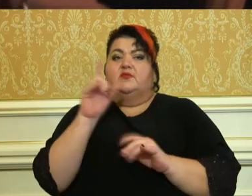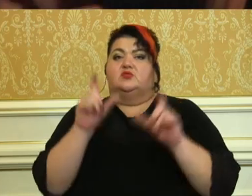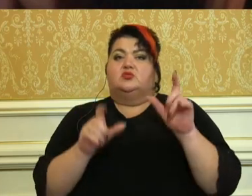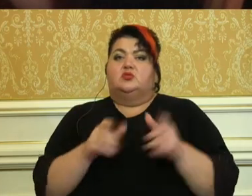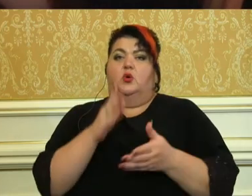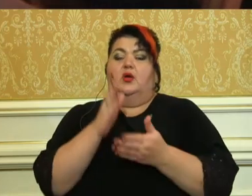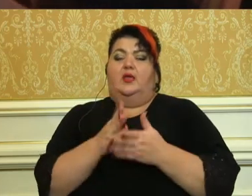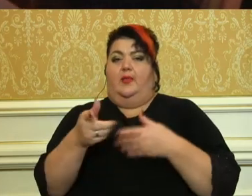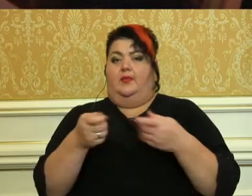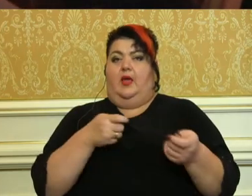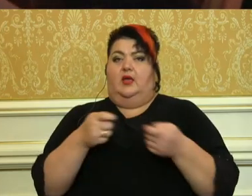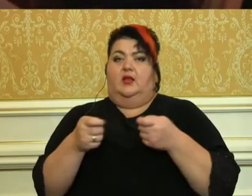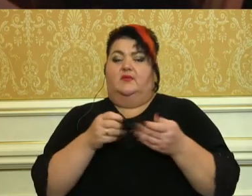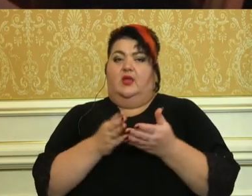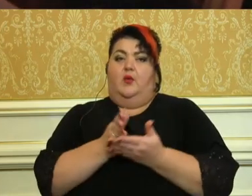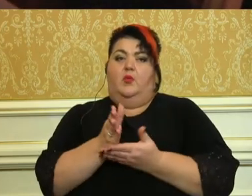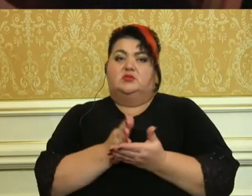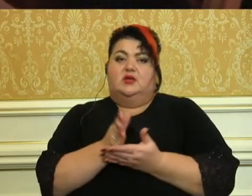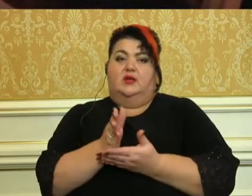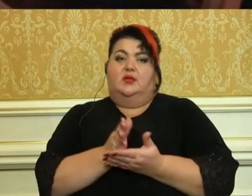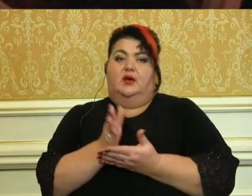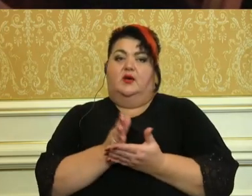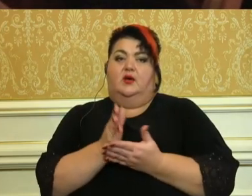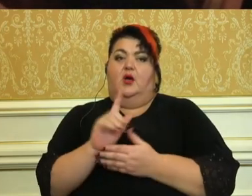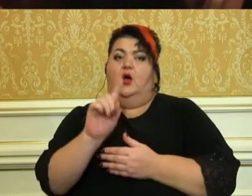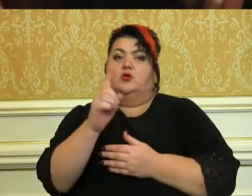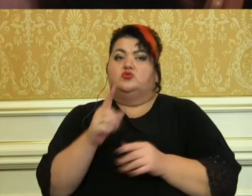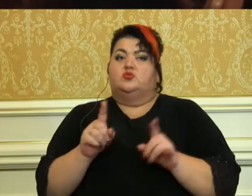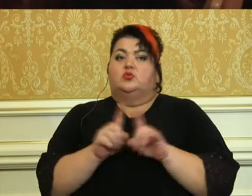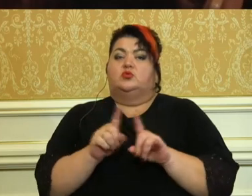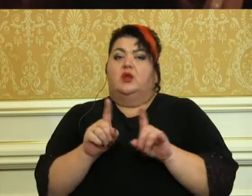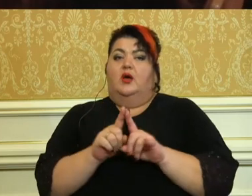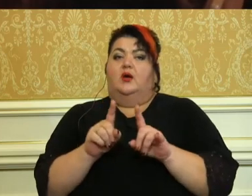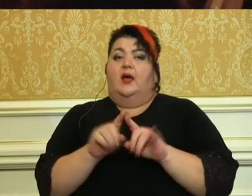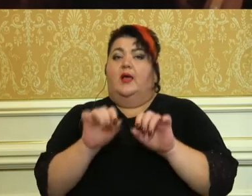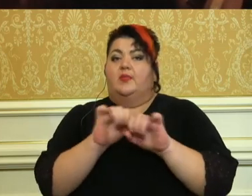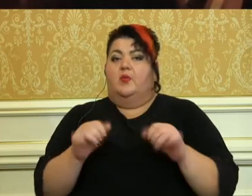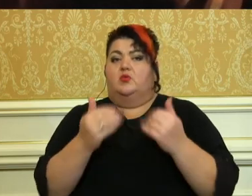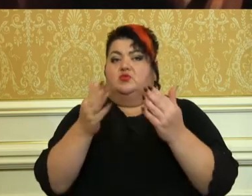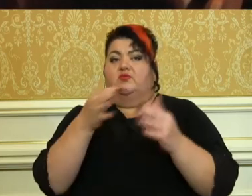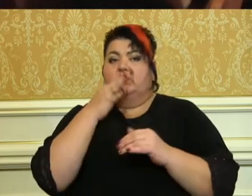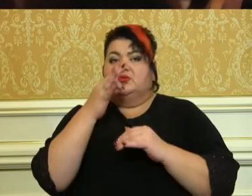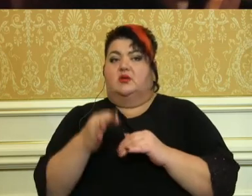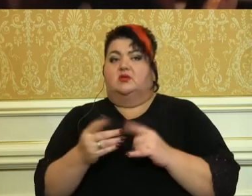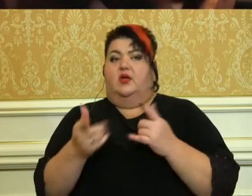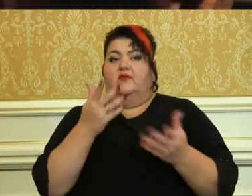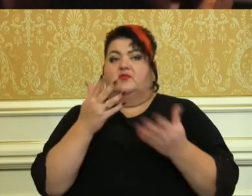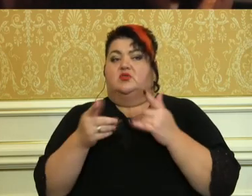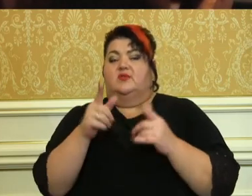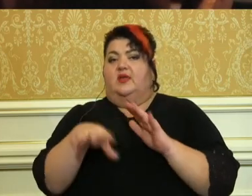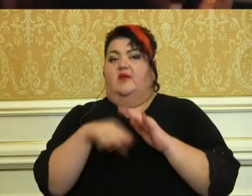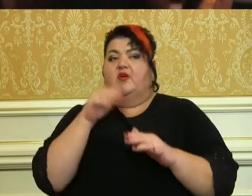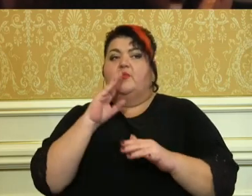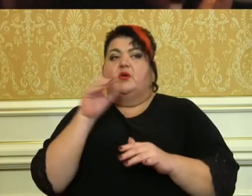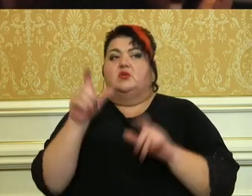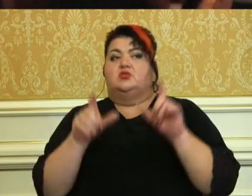10% of our health care system, those are so-called chief executives. I have